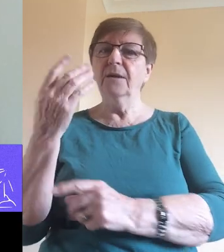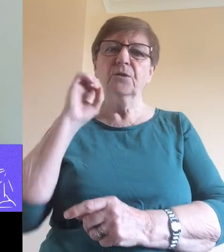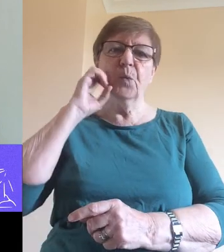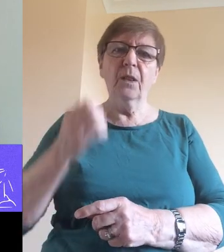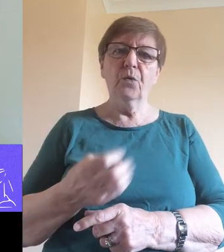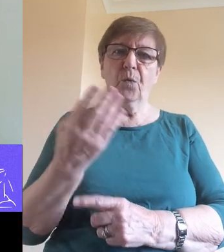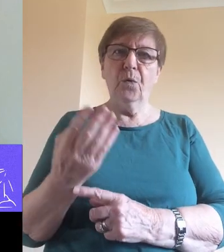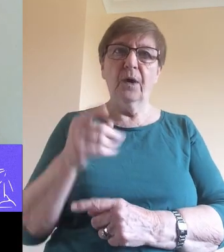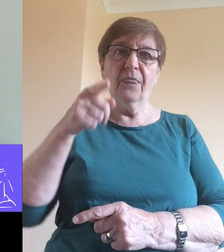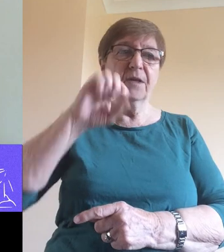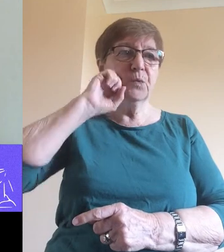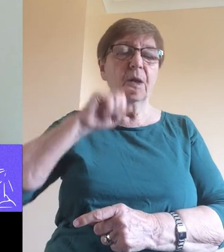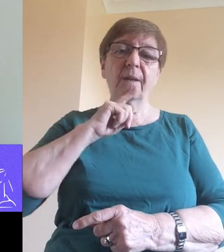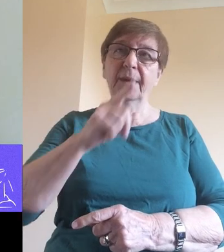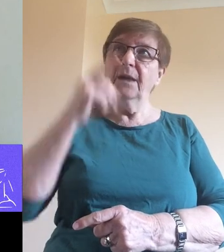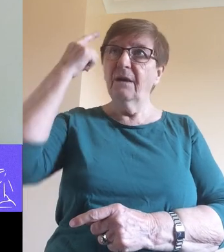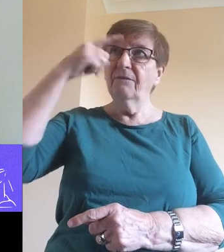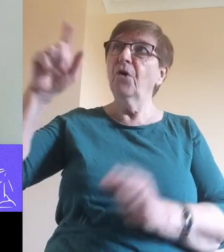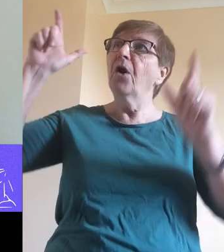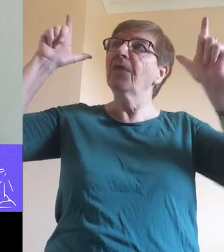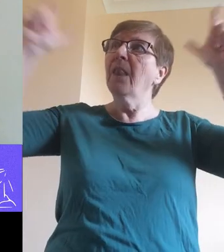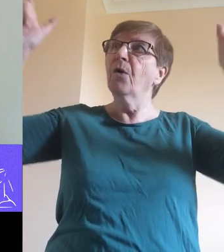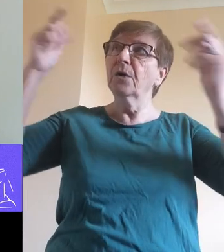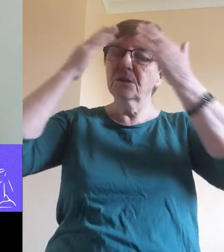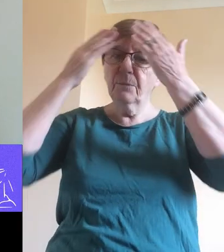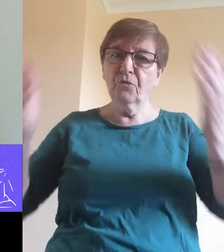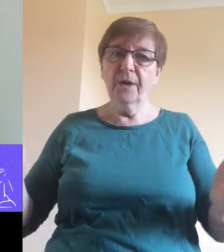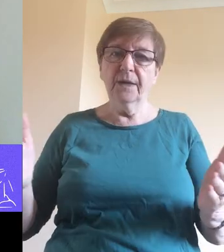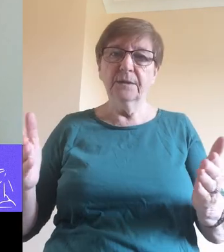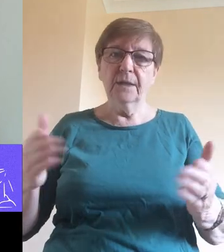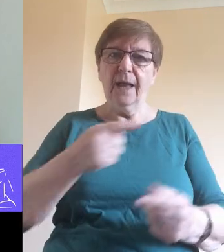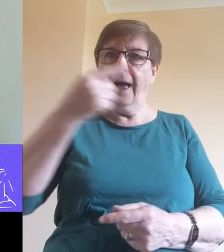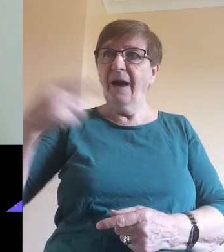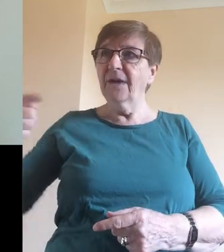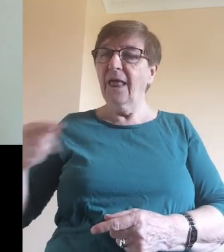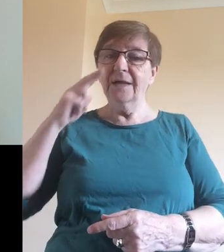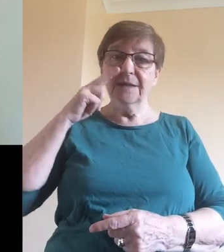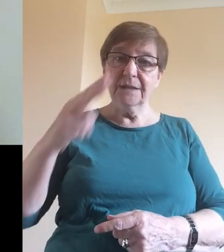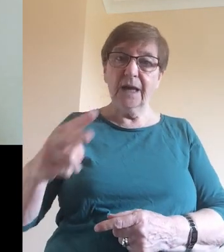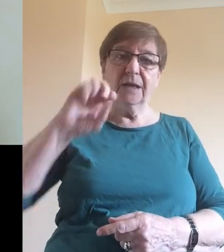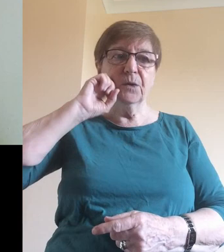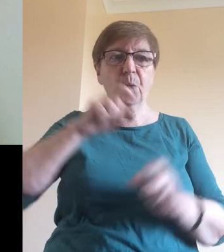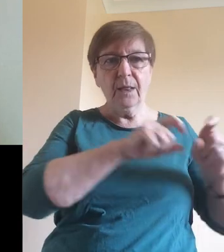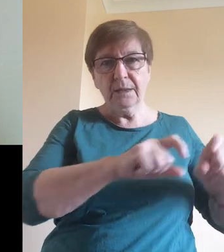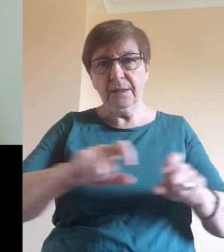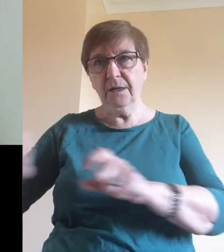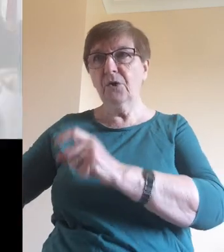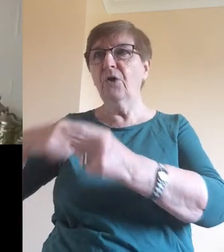be for the Lord's renown, for an everlasting sign that will endure forever. Amen.